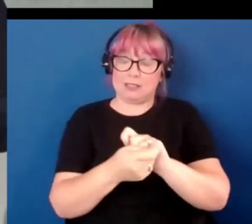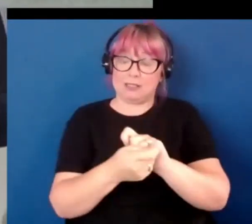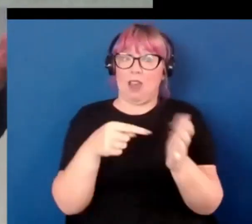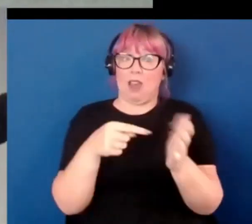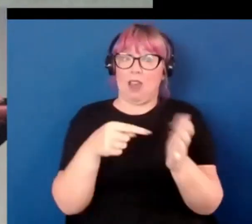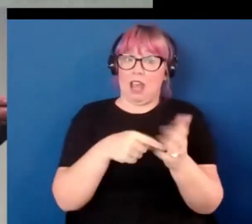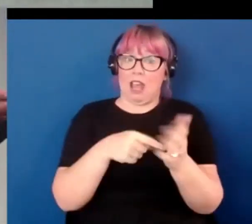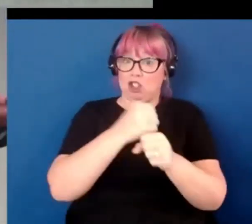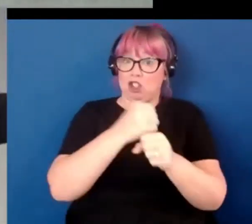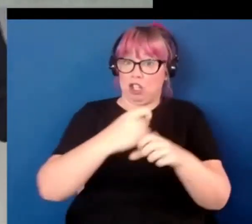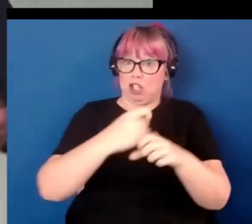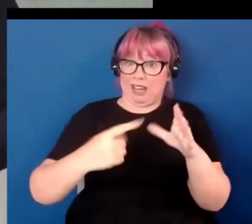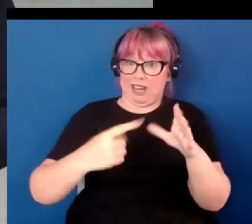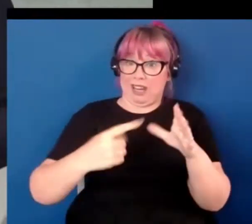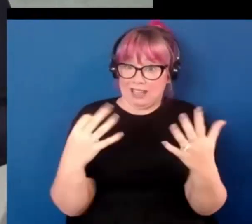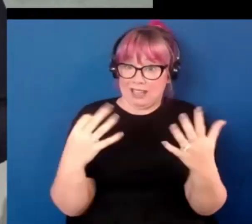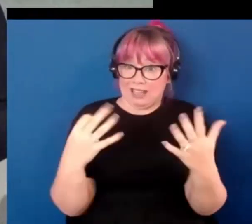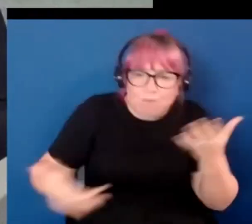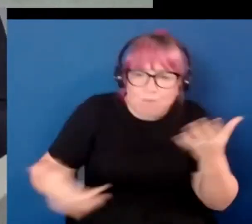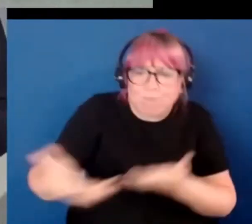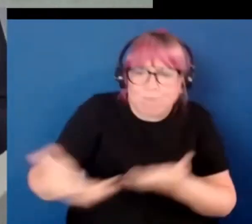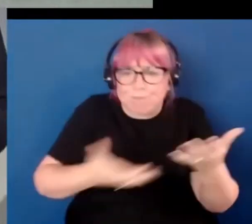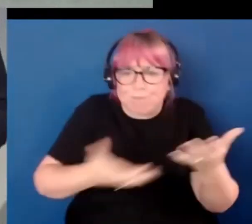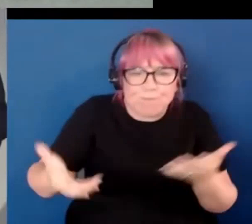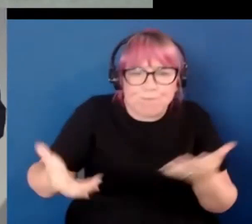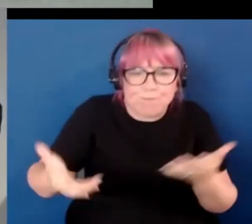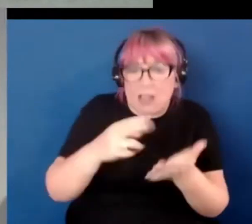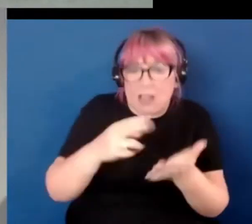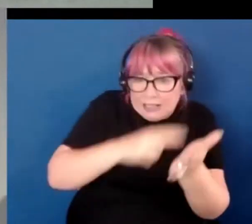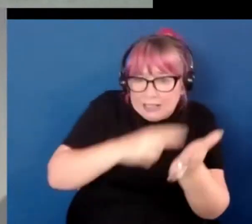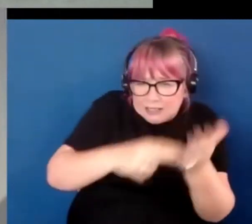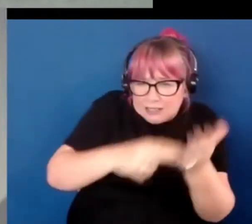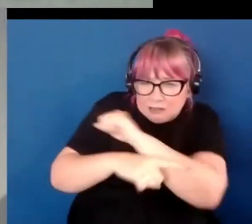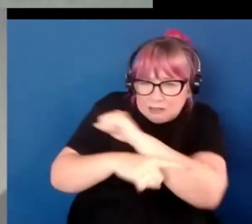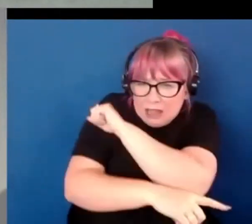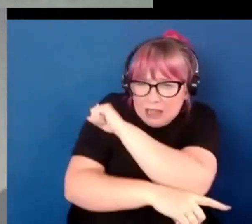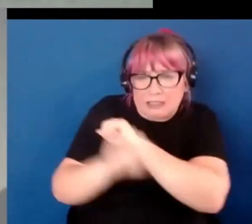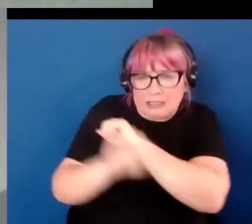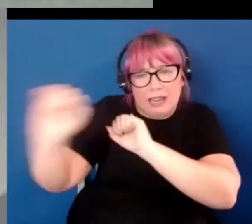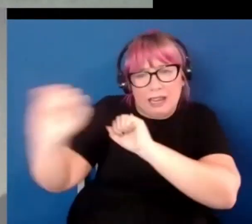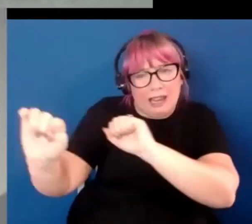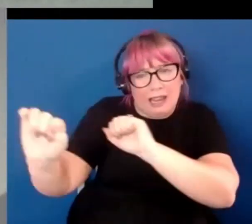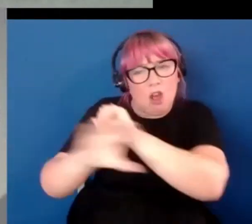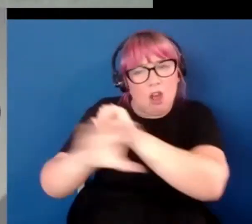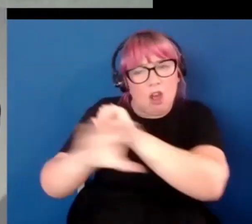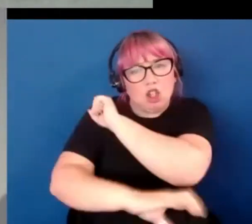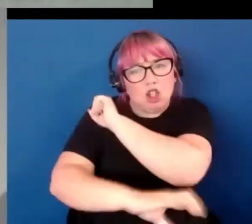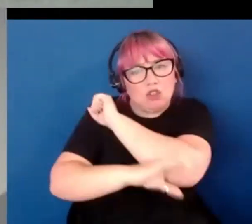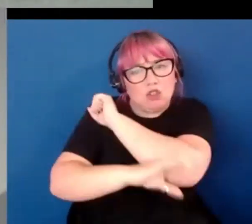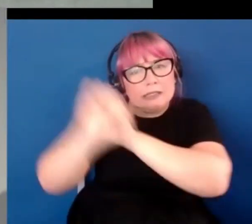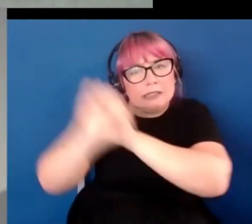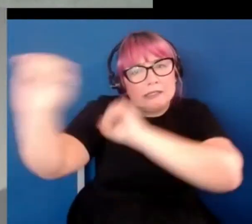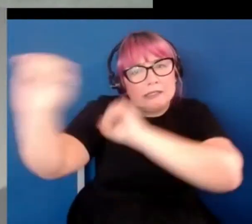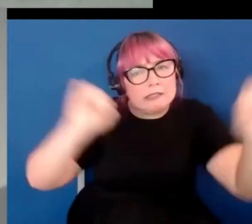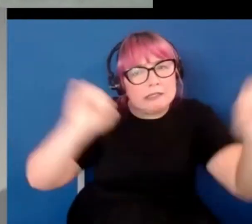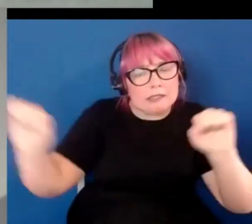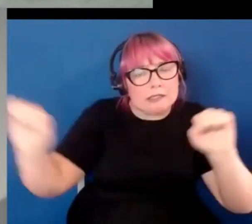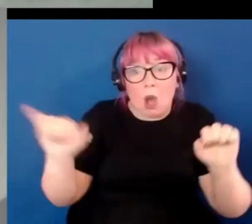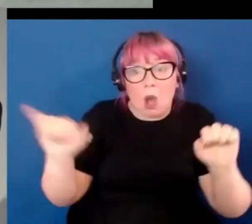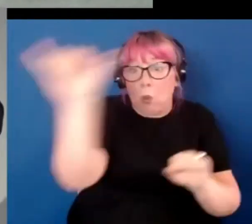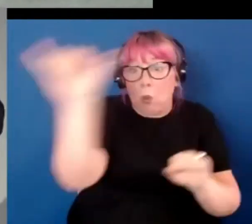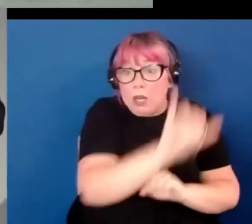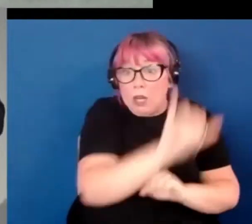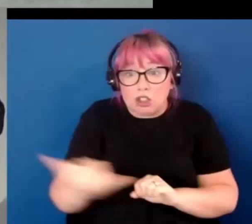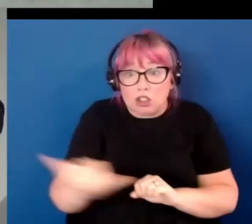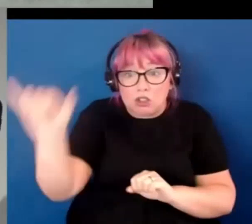discussing not whether they could cancel debt in the developing world, but which country's debt would be written off. Movements